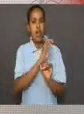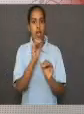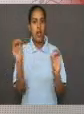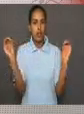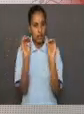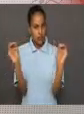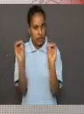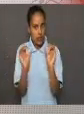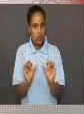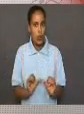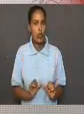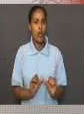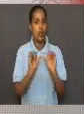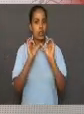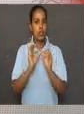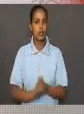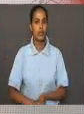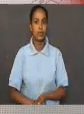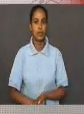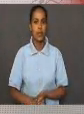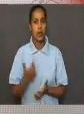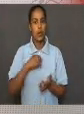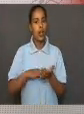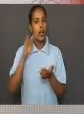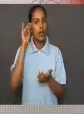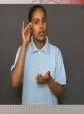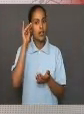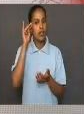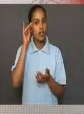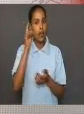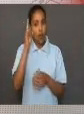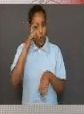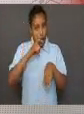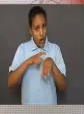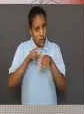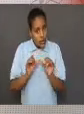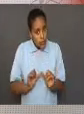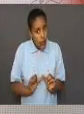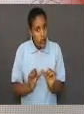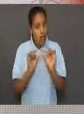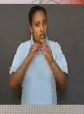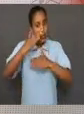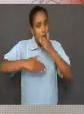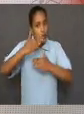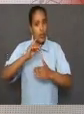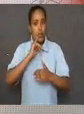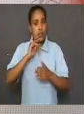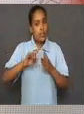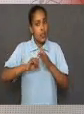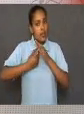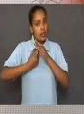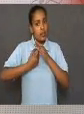and non-spontaneous. We learned that once a spontaneous process is